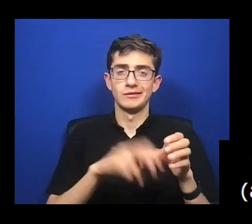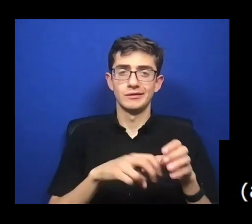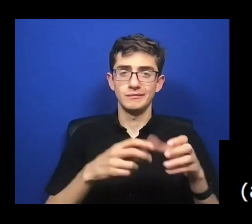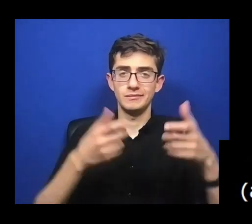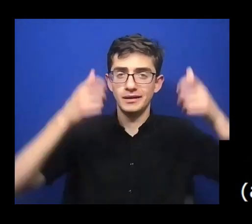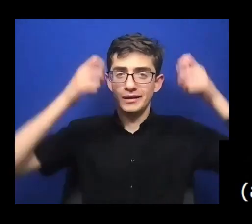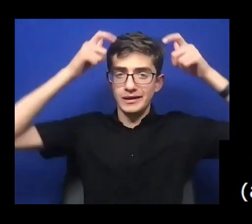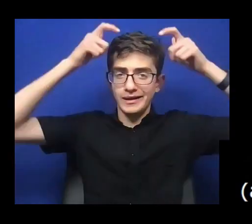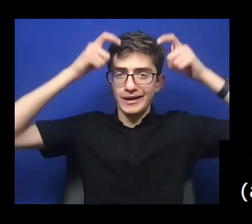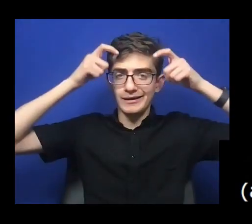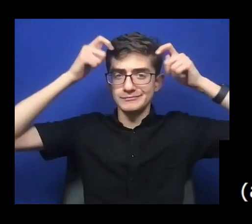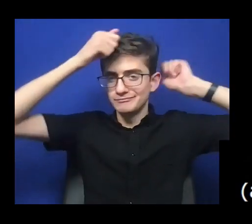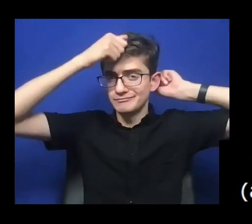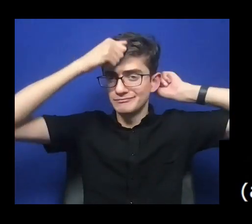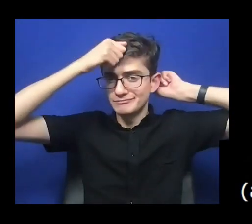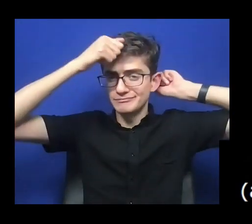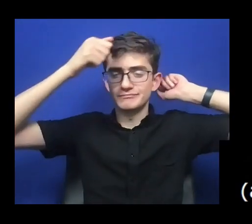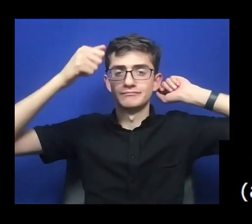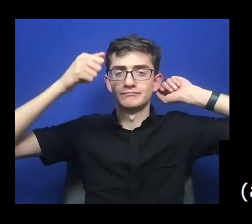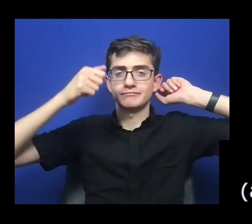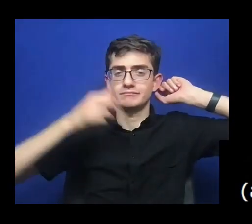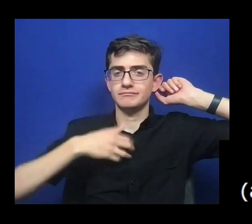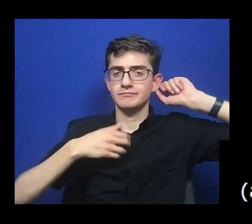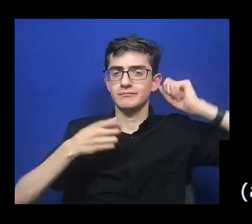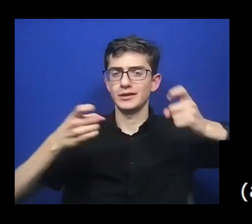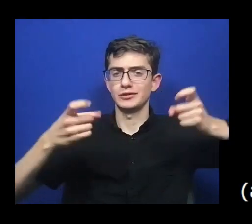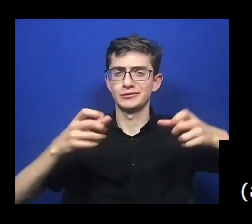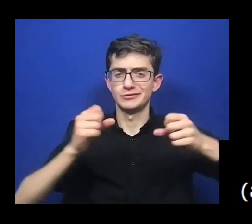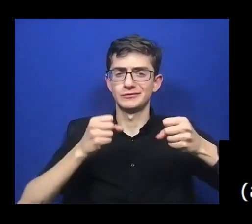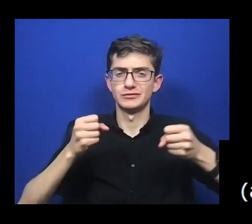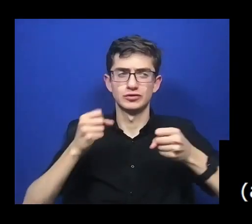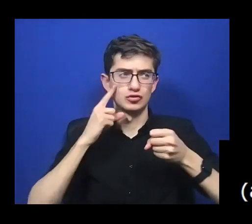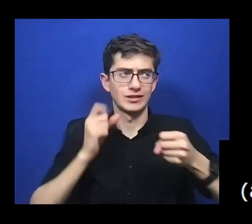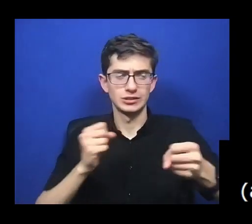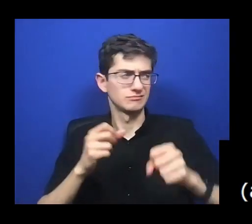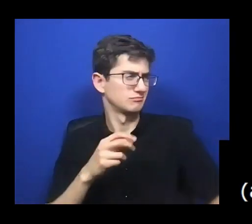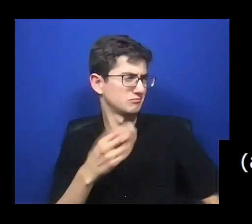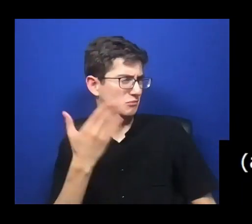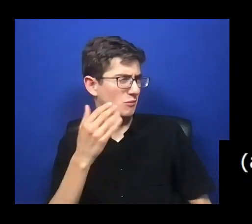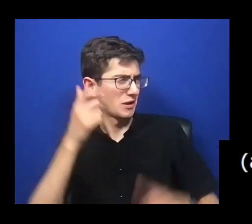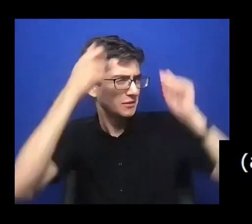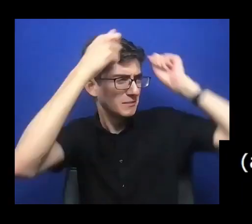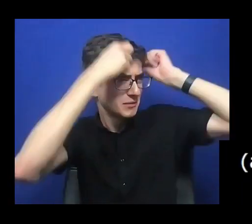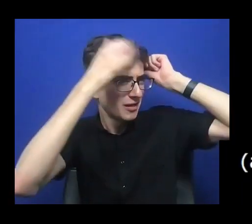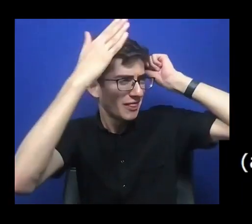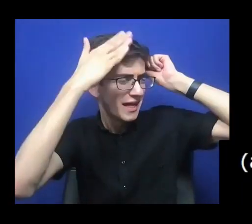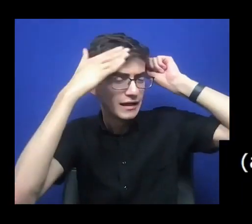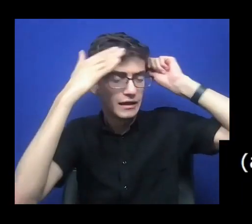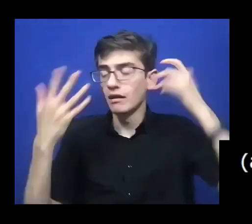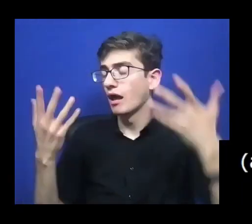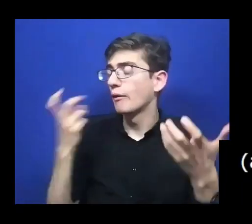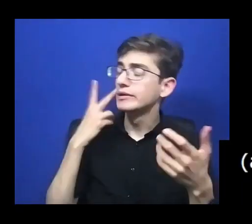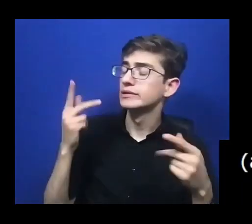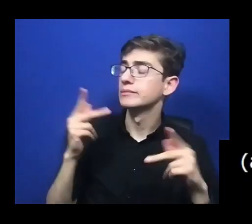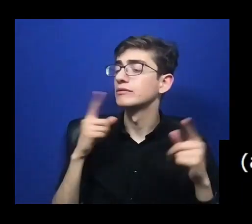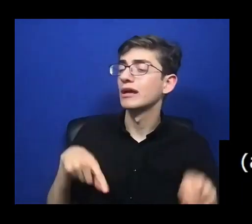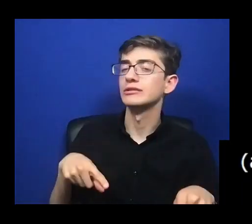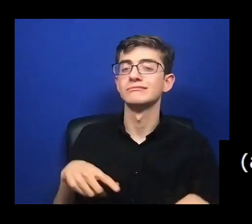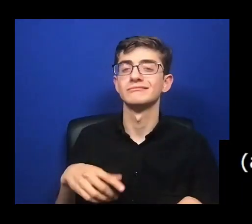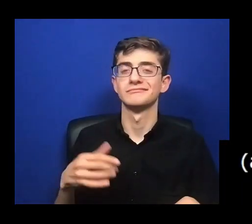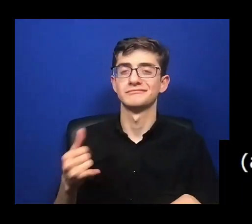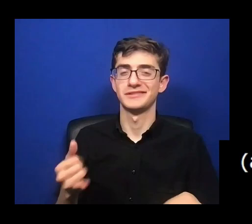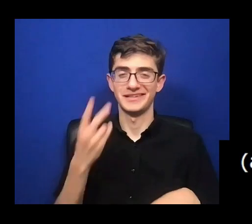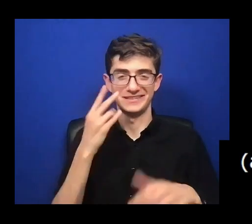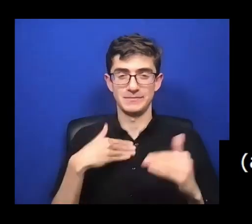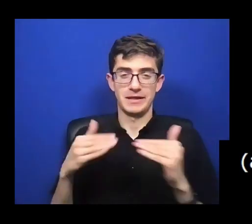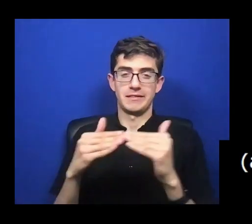joined by my director of strategy. I said, why are you wearing that? So I just wanted to see the reaction of everybody. And I was looking at some of my colleagues who are joining the panel,